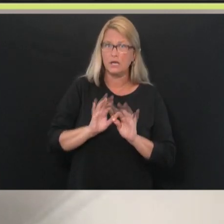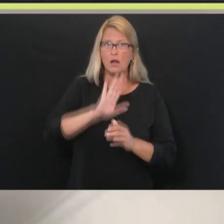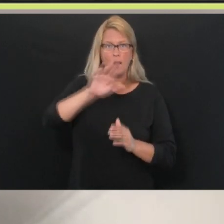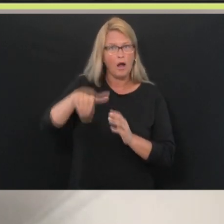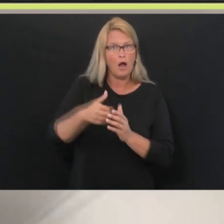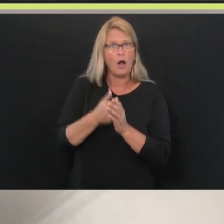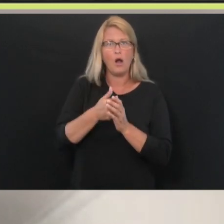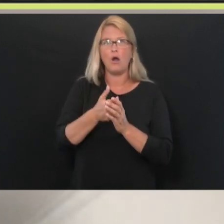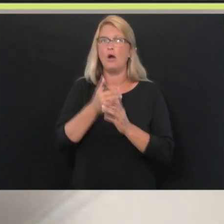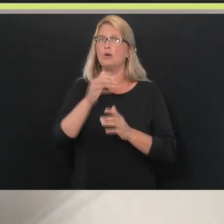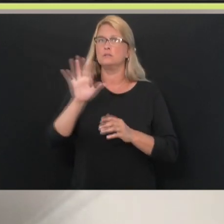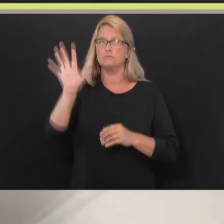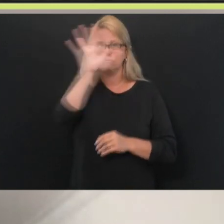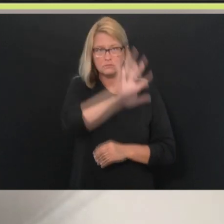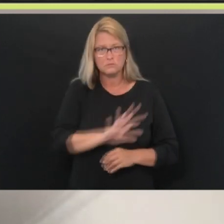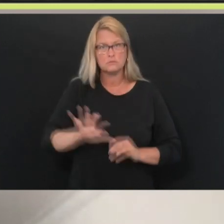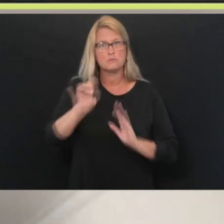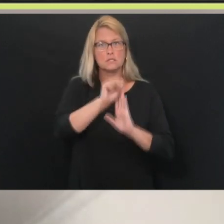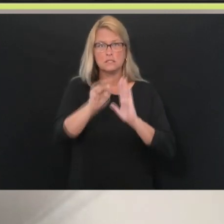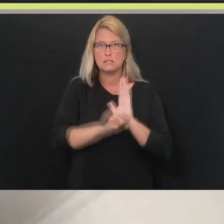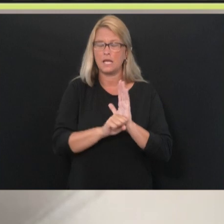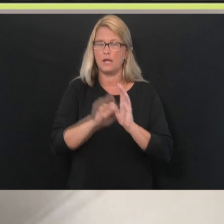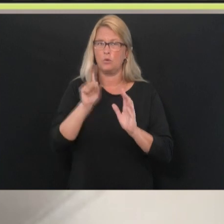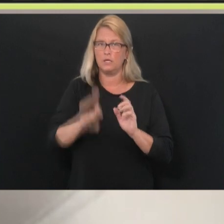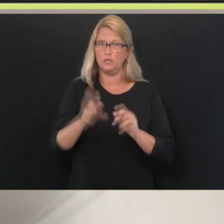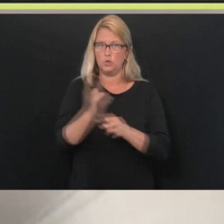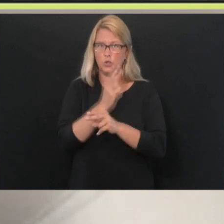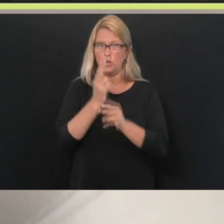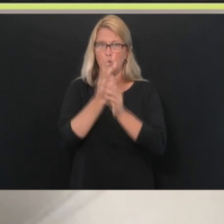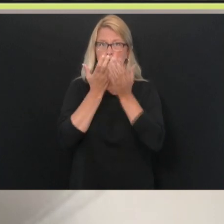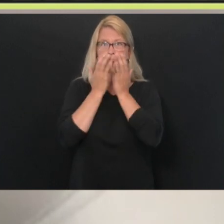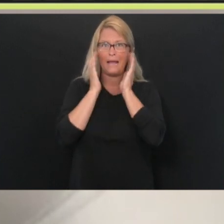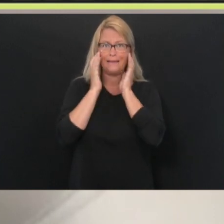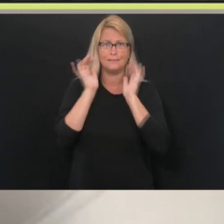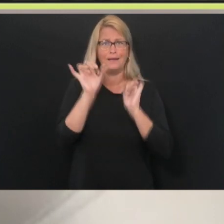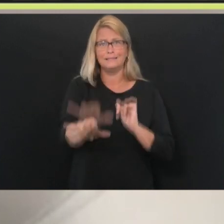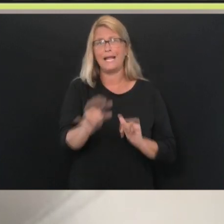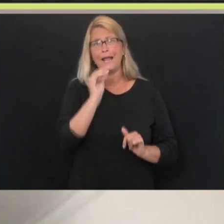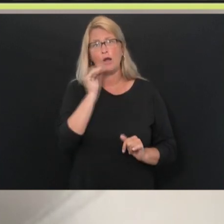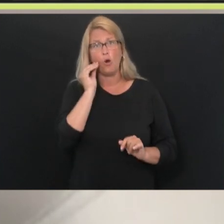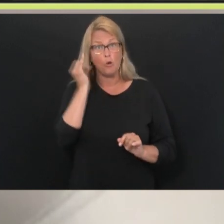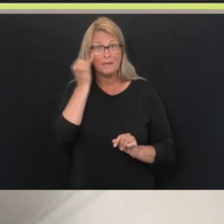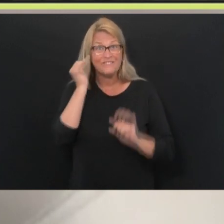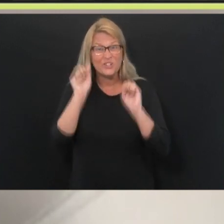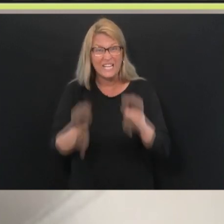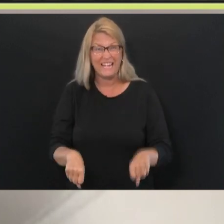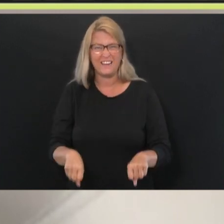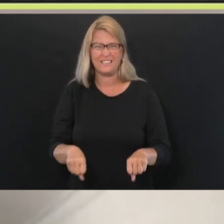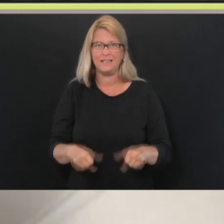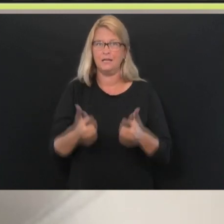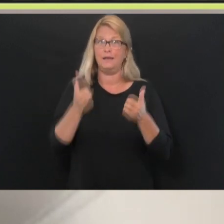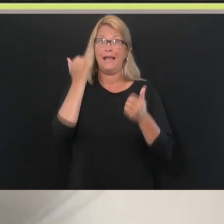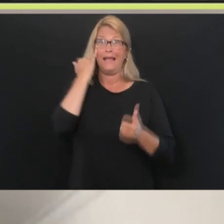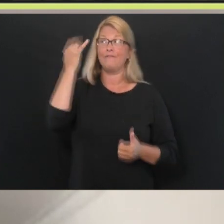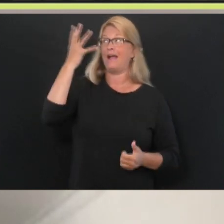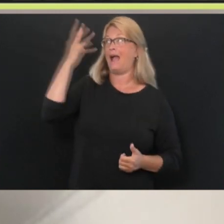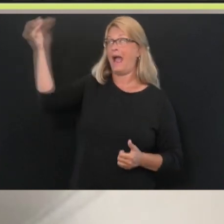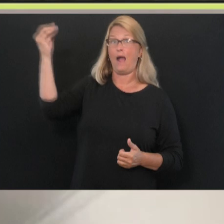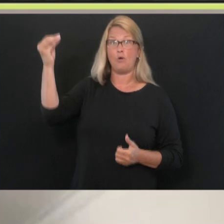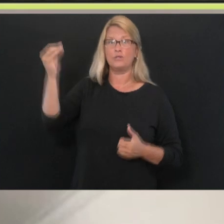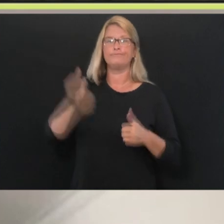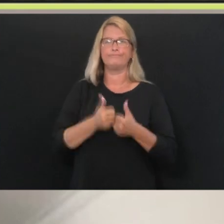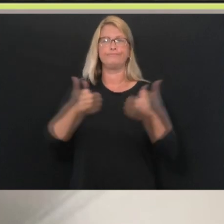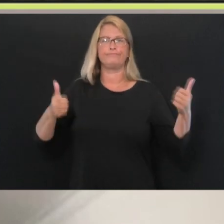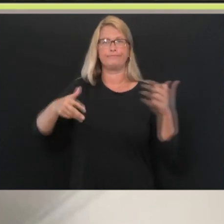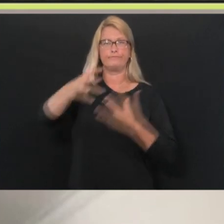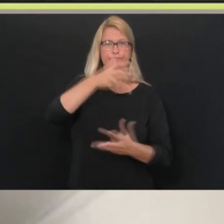we wear our masks when we're out, we stay home when we can, we stay physically distanced 6 feet or greater from those people